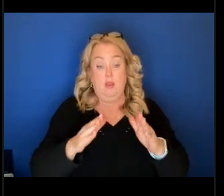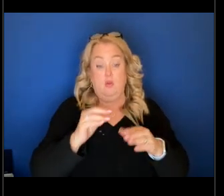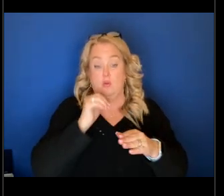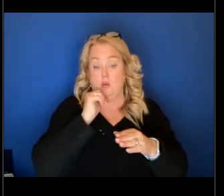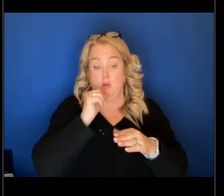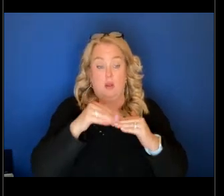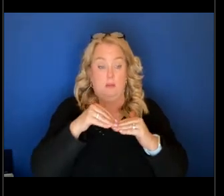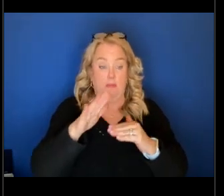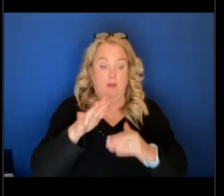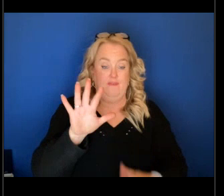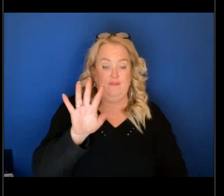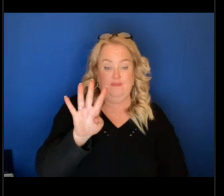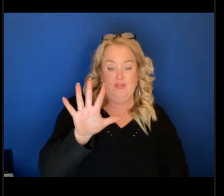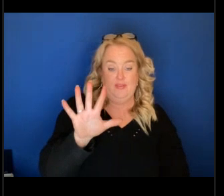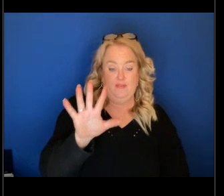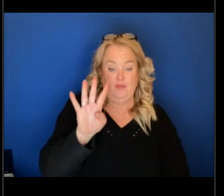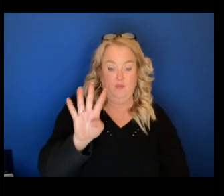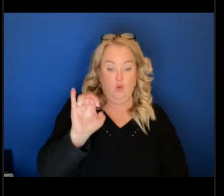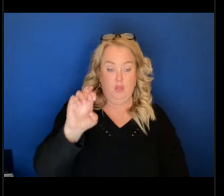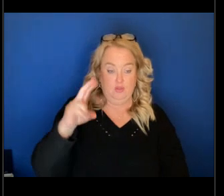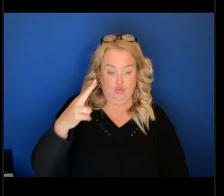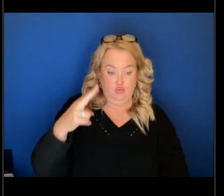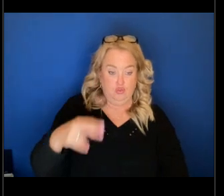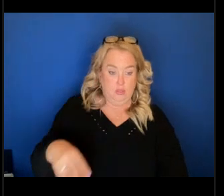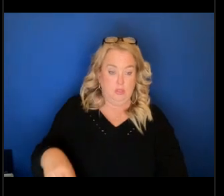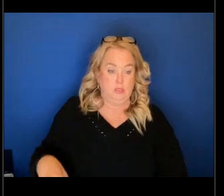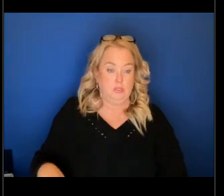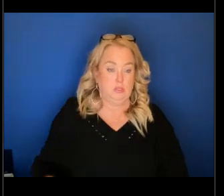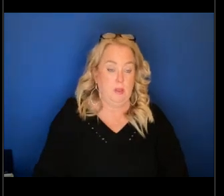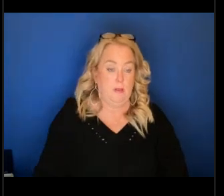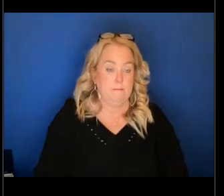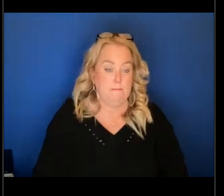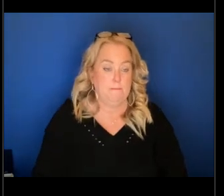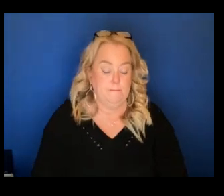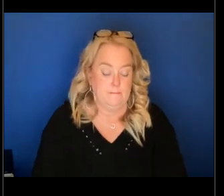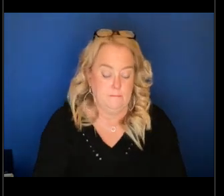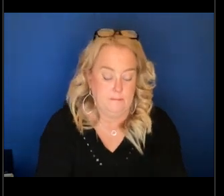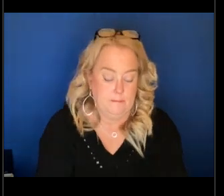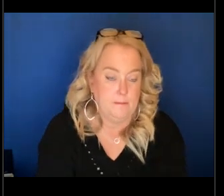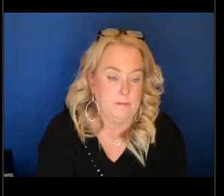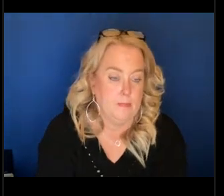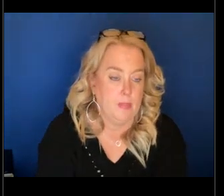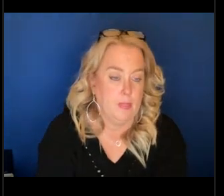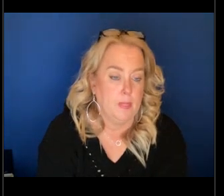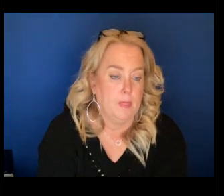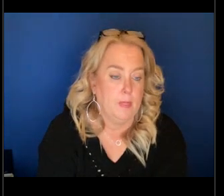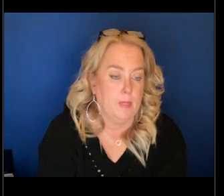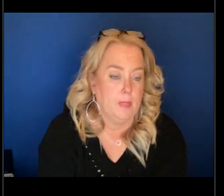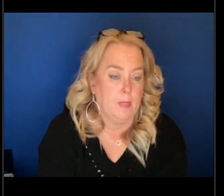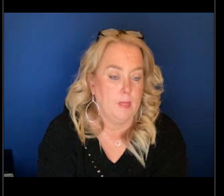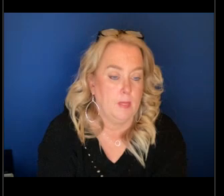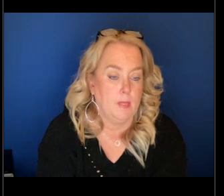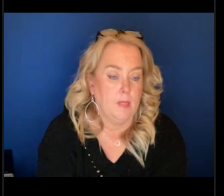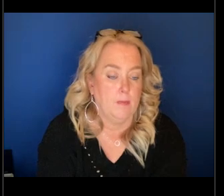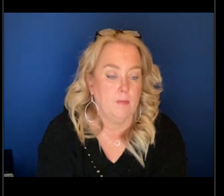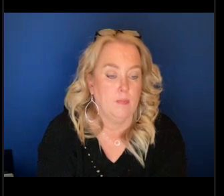more than 54 inches above the ground for gates to swimming pools. Moving